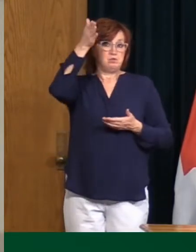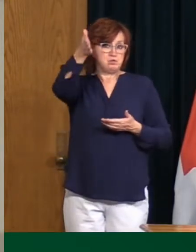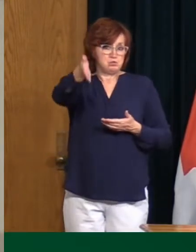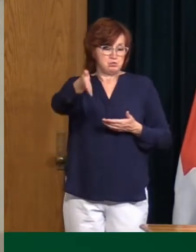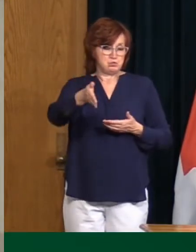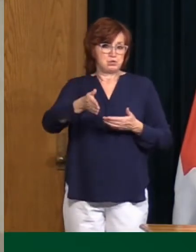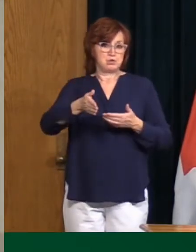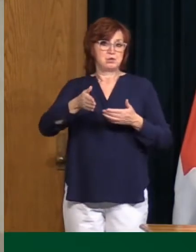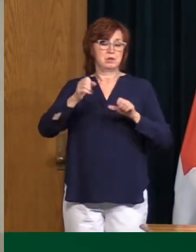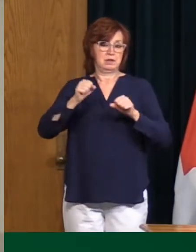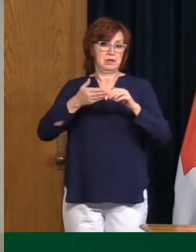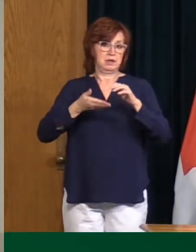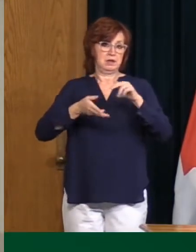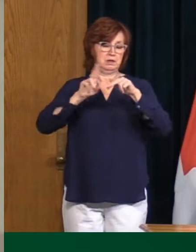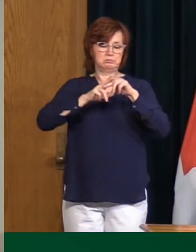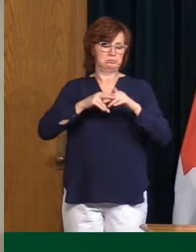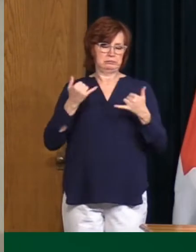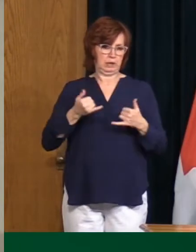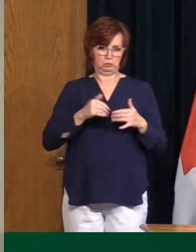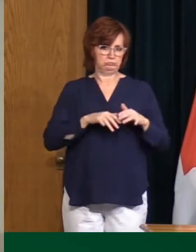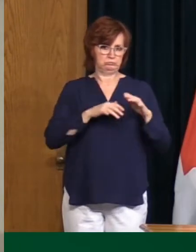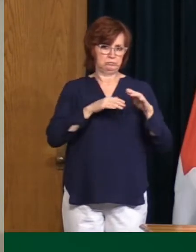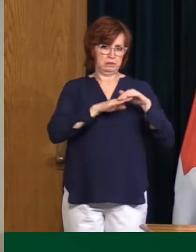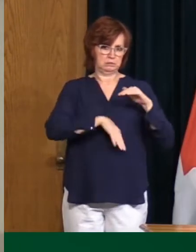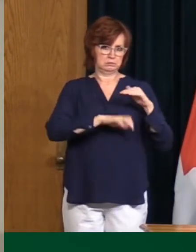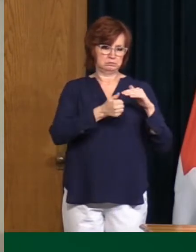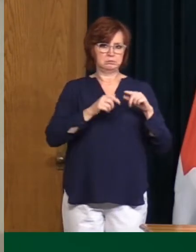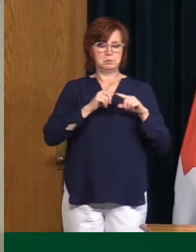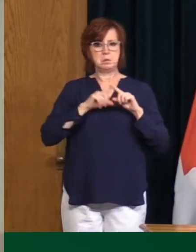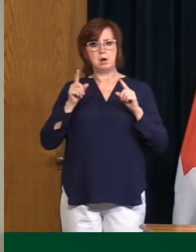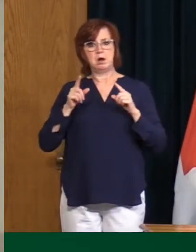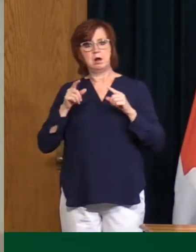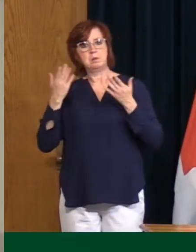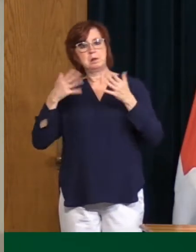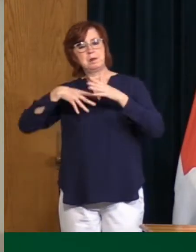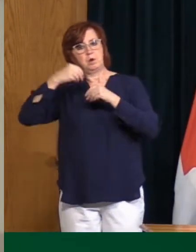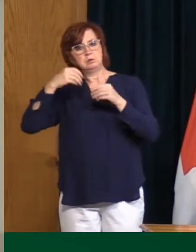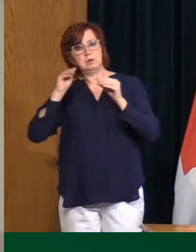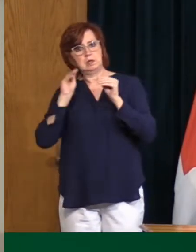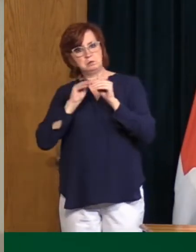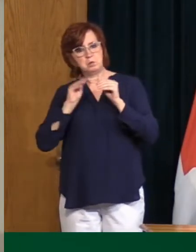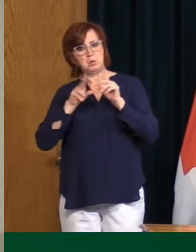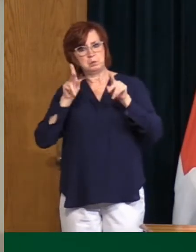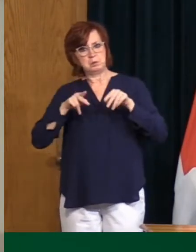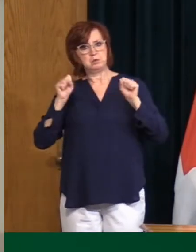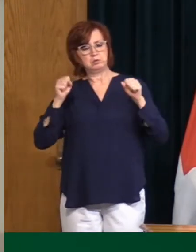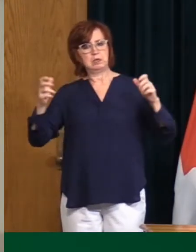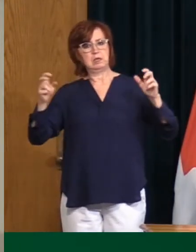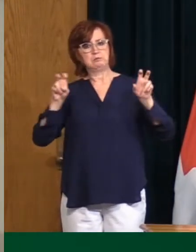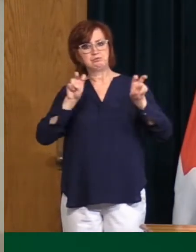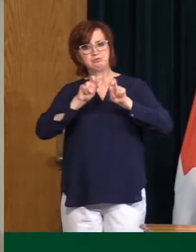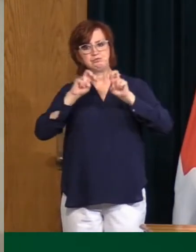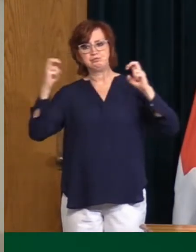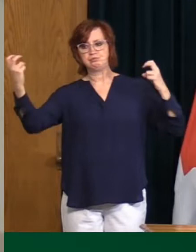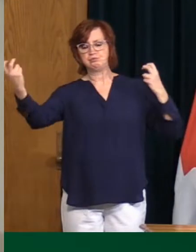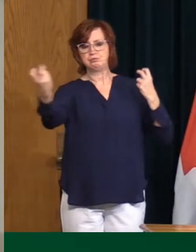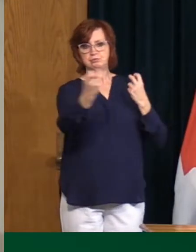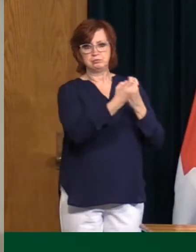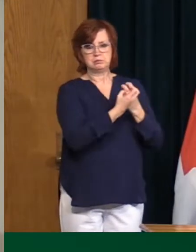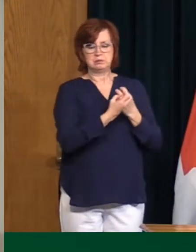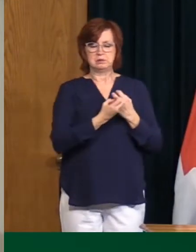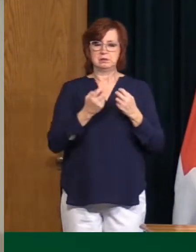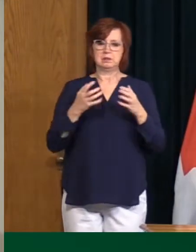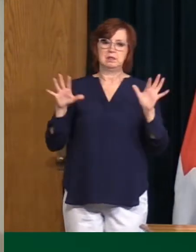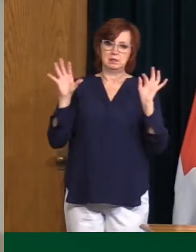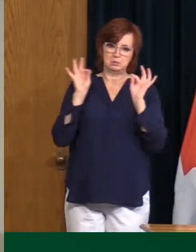gatherings. But we have to be mindful that as long as we maintain physical distancing and isolate when we're sick and seek testing that